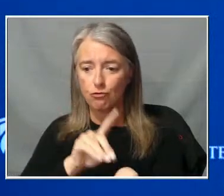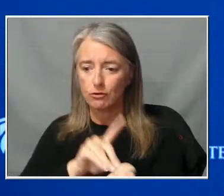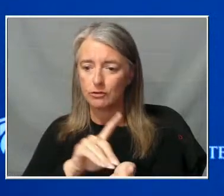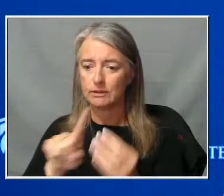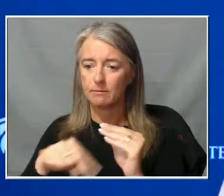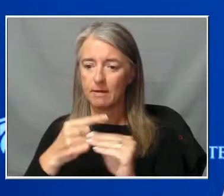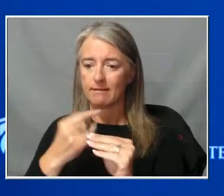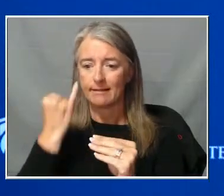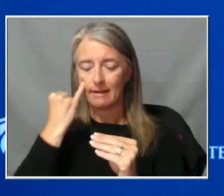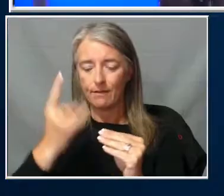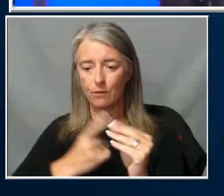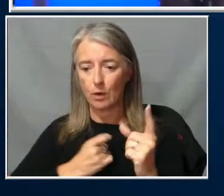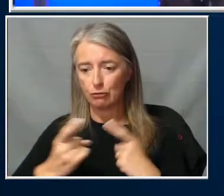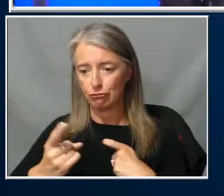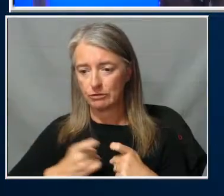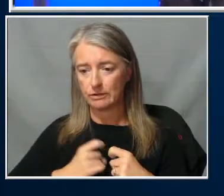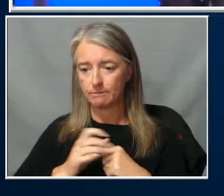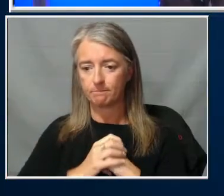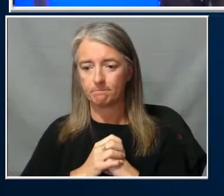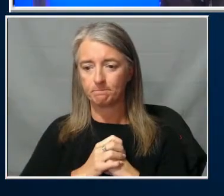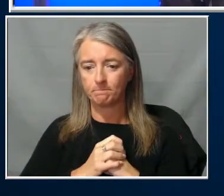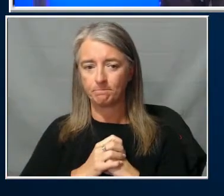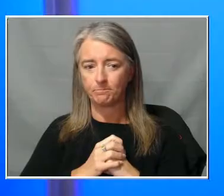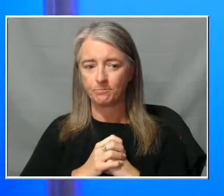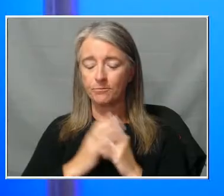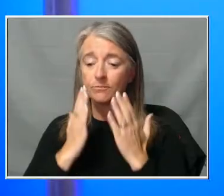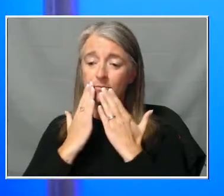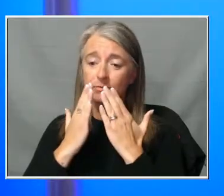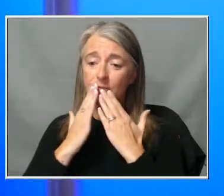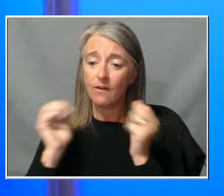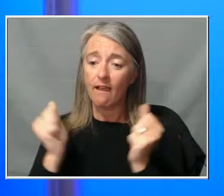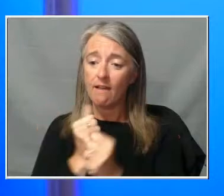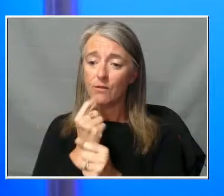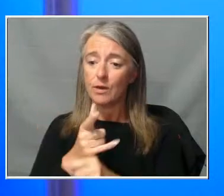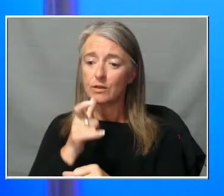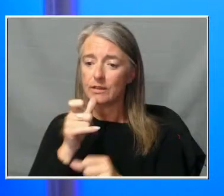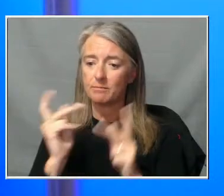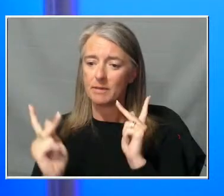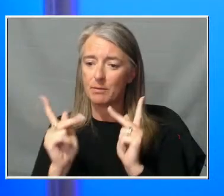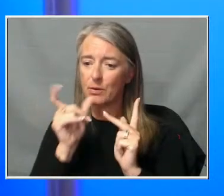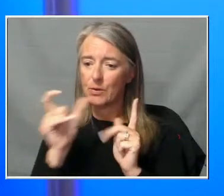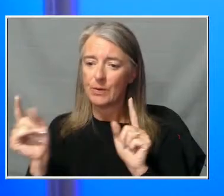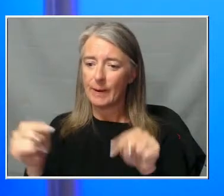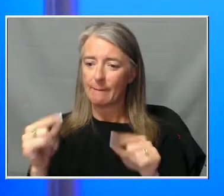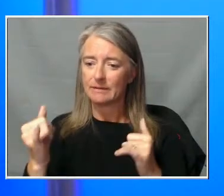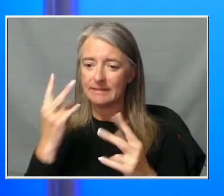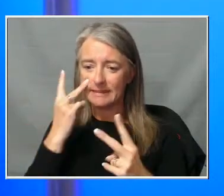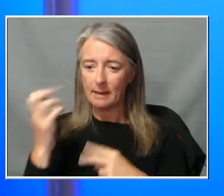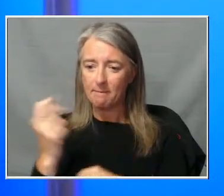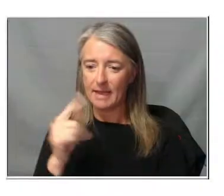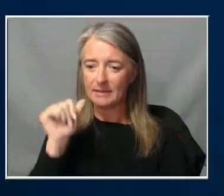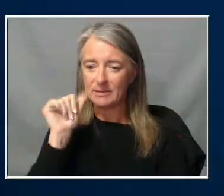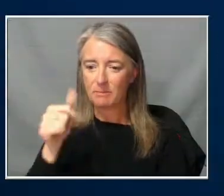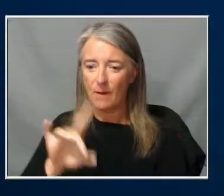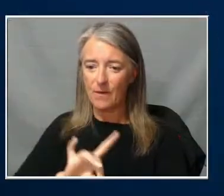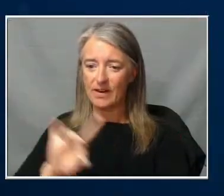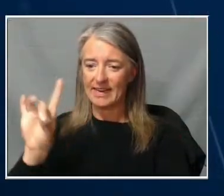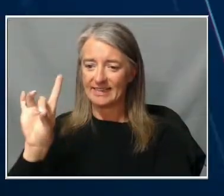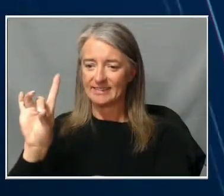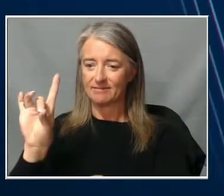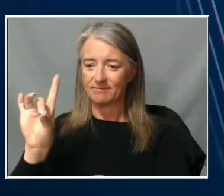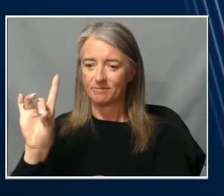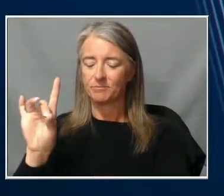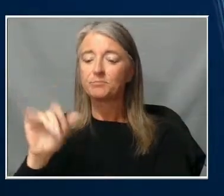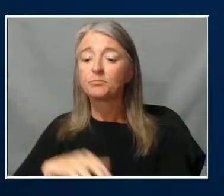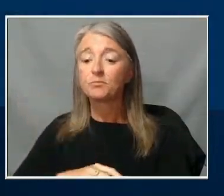those questions answered. So Great advice. Thanks to all of our guests and to our viewers and their questions today. We'll see you back here tomorrow at 8. Coming up tomorrow